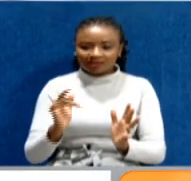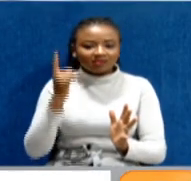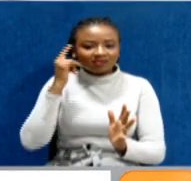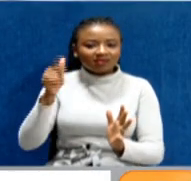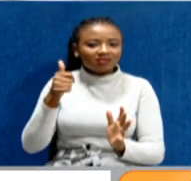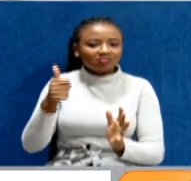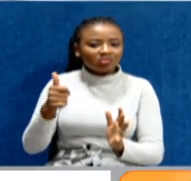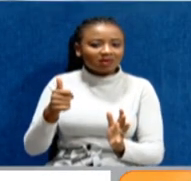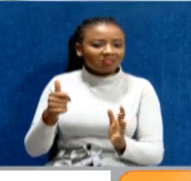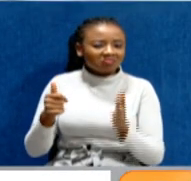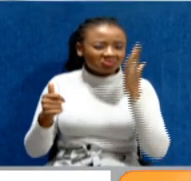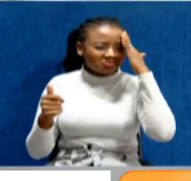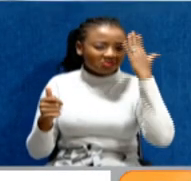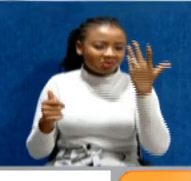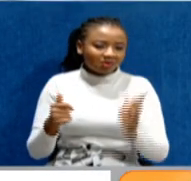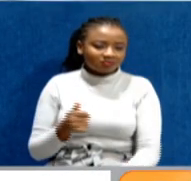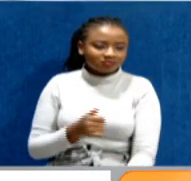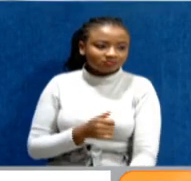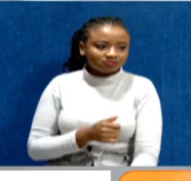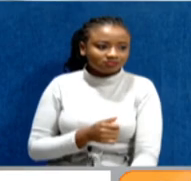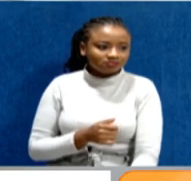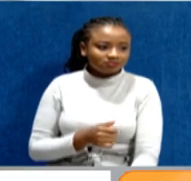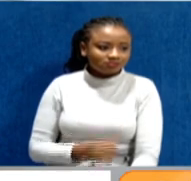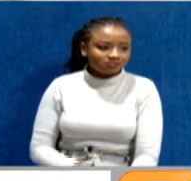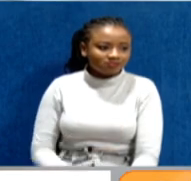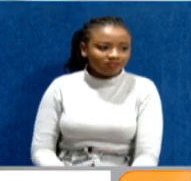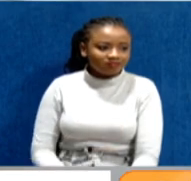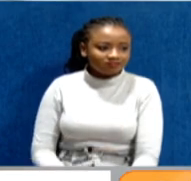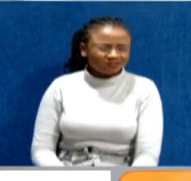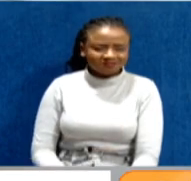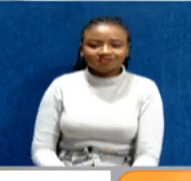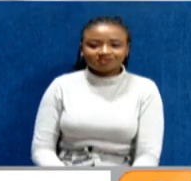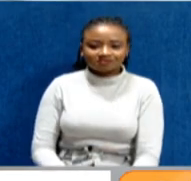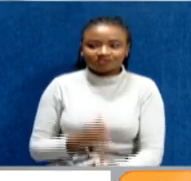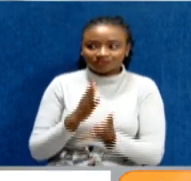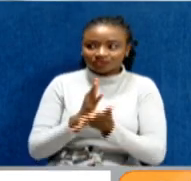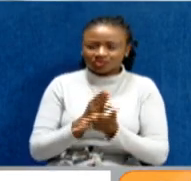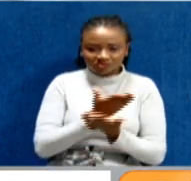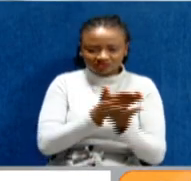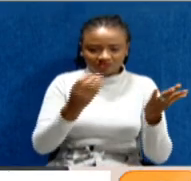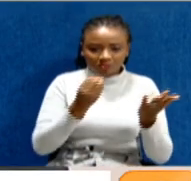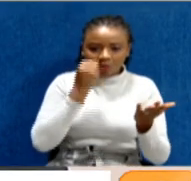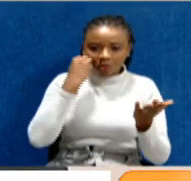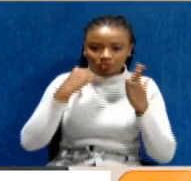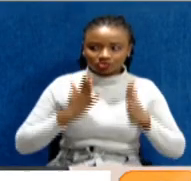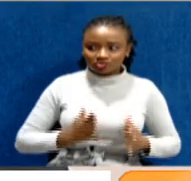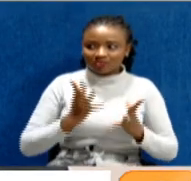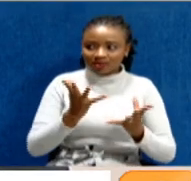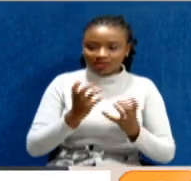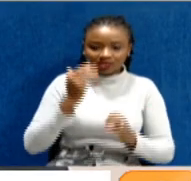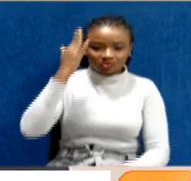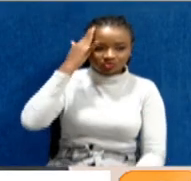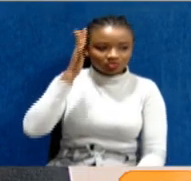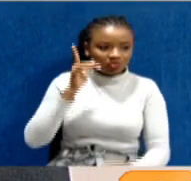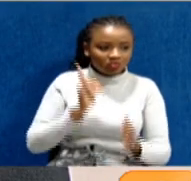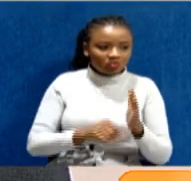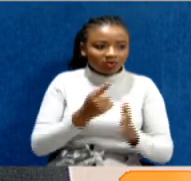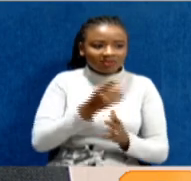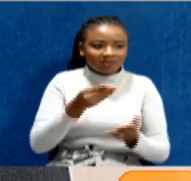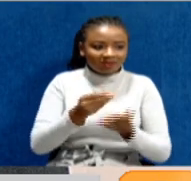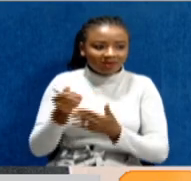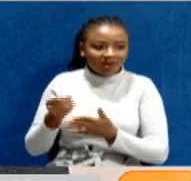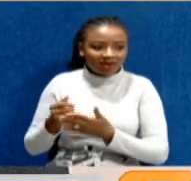organic food? Yeah, thank you, Trevor, for that question. Indeed, consumers actually have a right to know what they are buying and to know whether they are buying